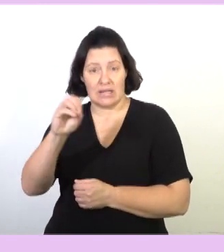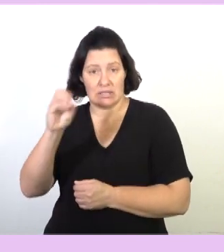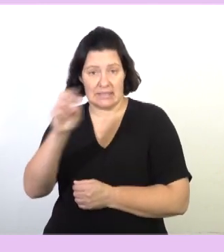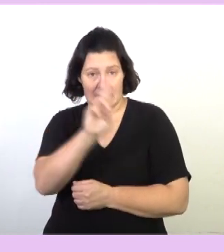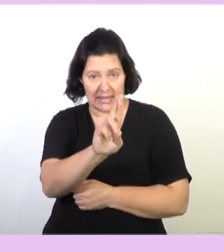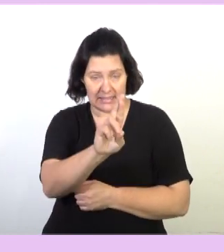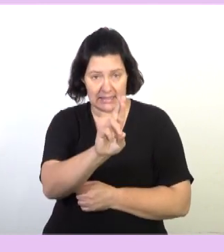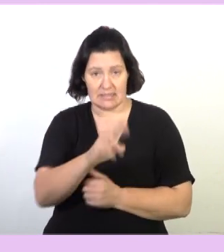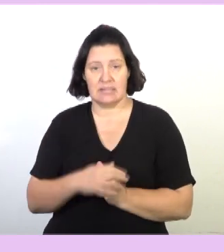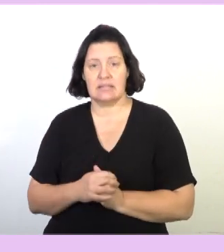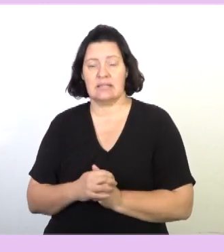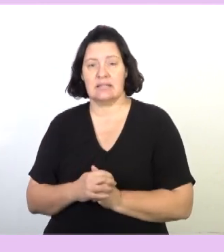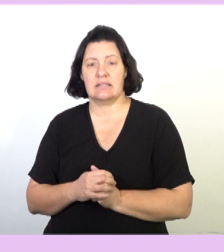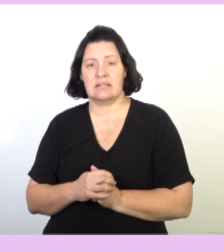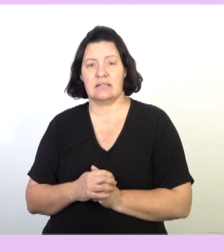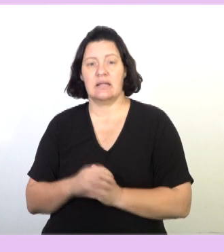1,200